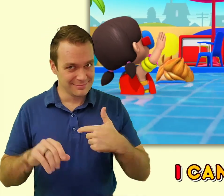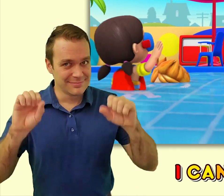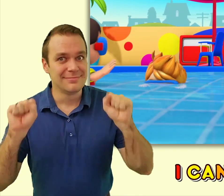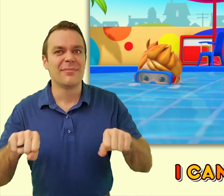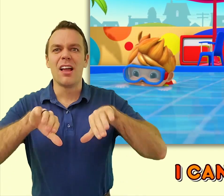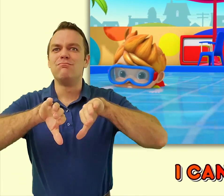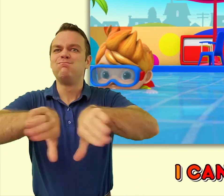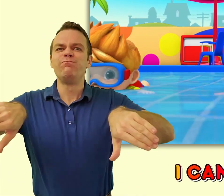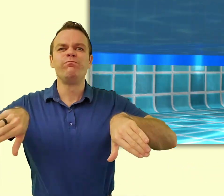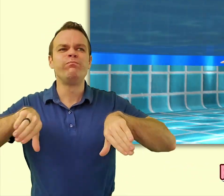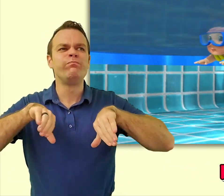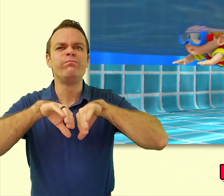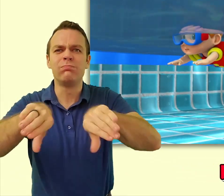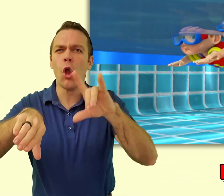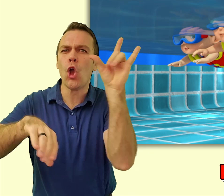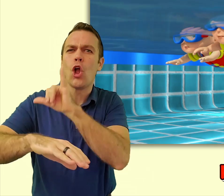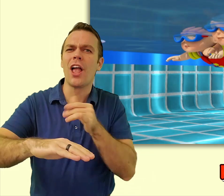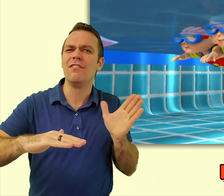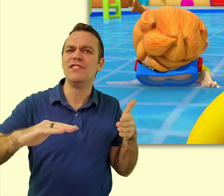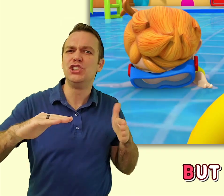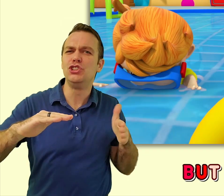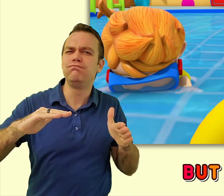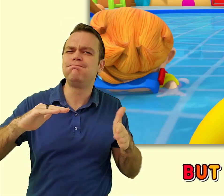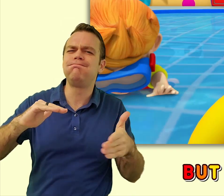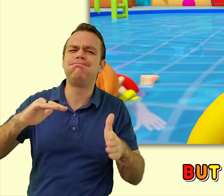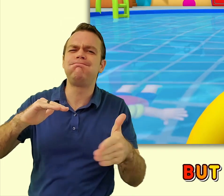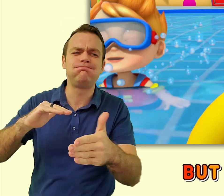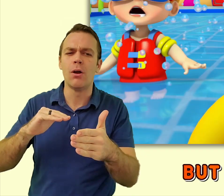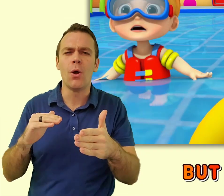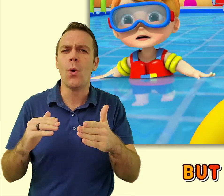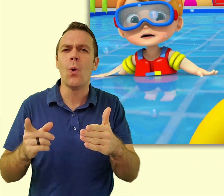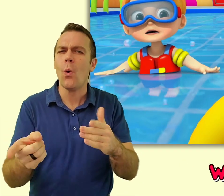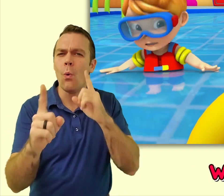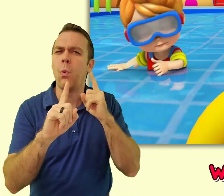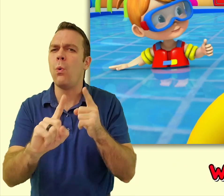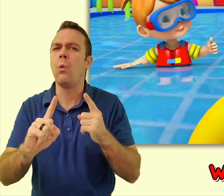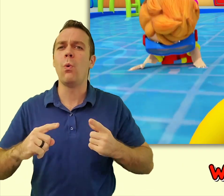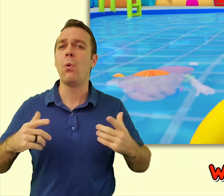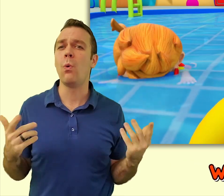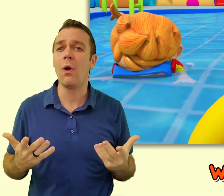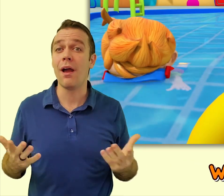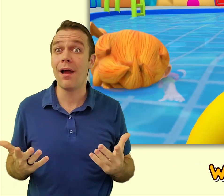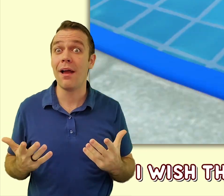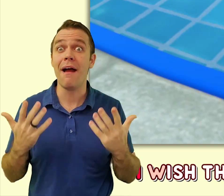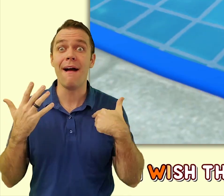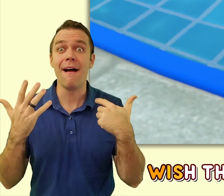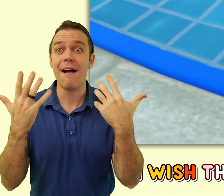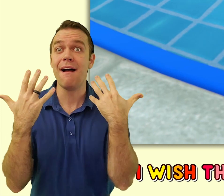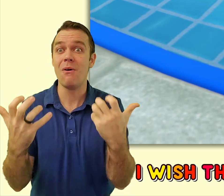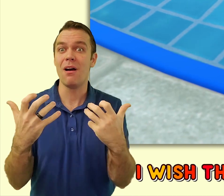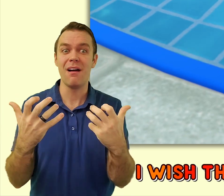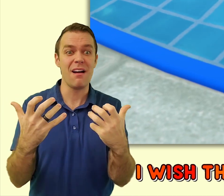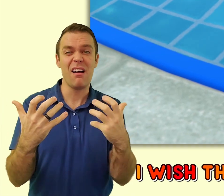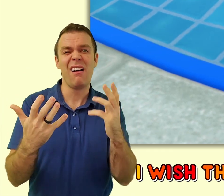I could swim just like a fish, but I only have one wish. I wish